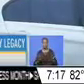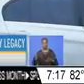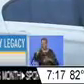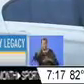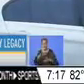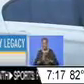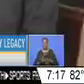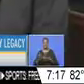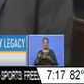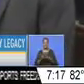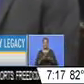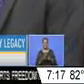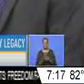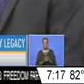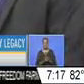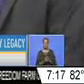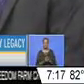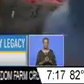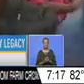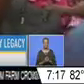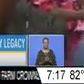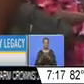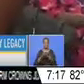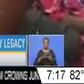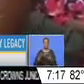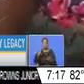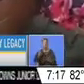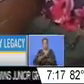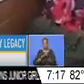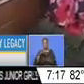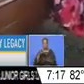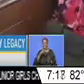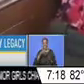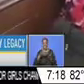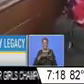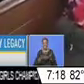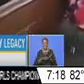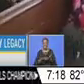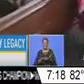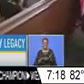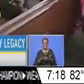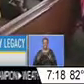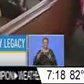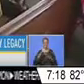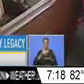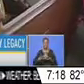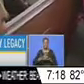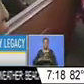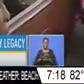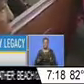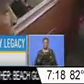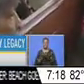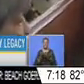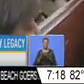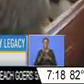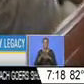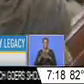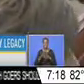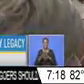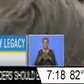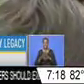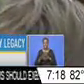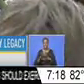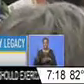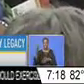do my best for Centerville. Chipman says this morning's church service was important to shed light on the historical background